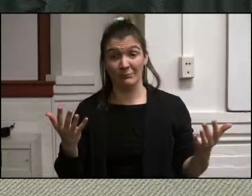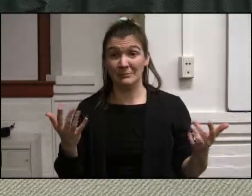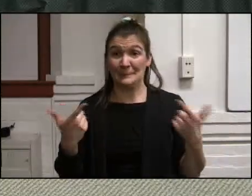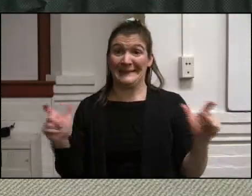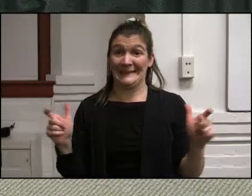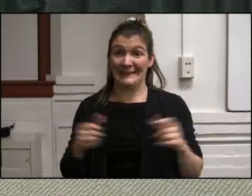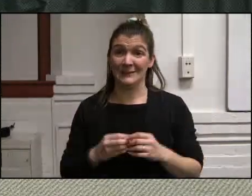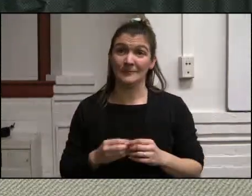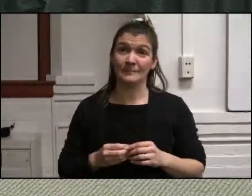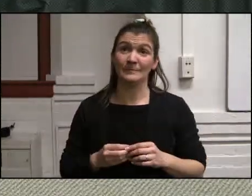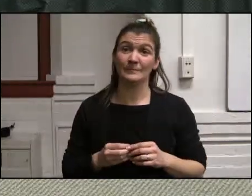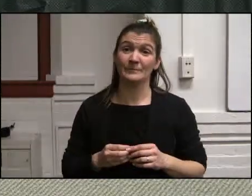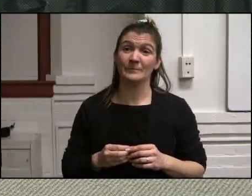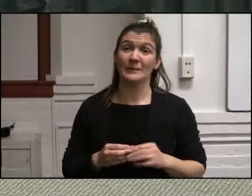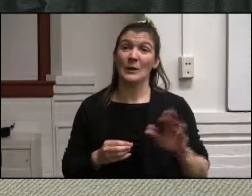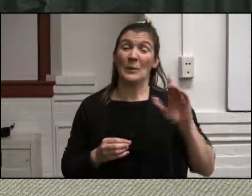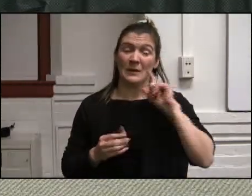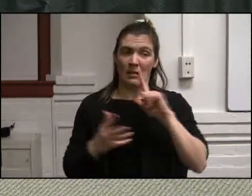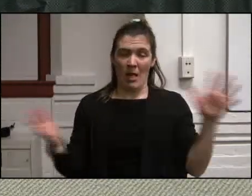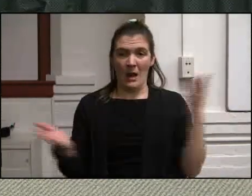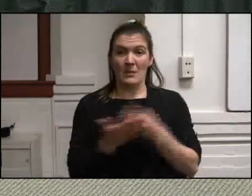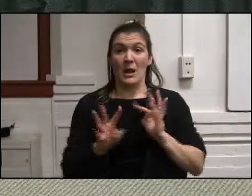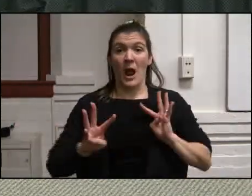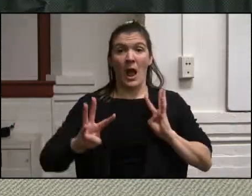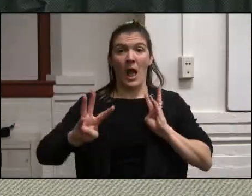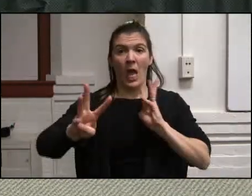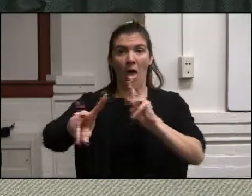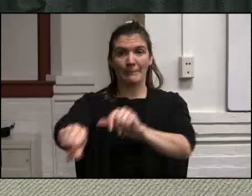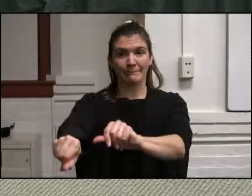It sounds to me like it would be a heck of a lot of money.